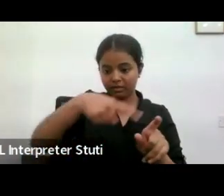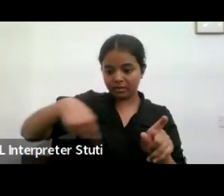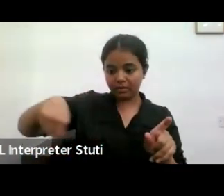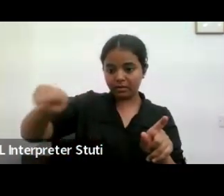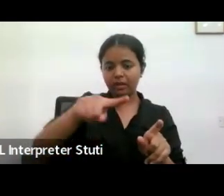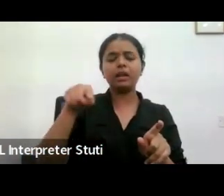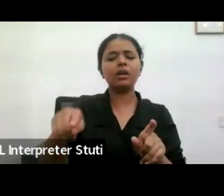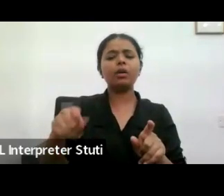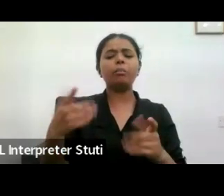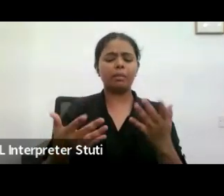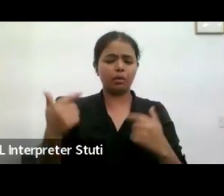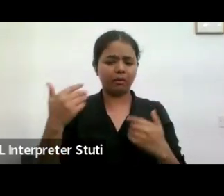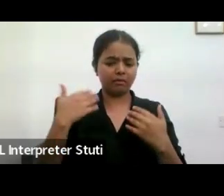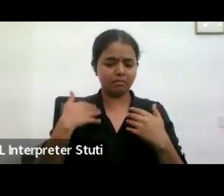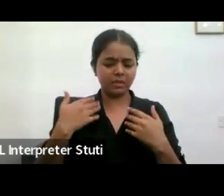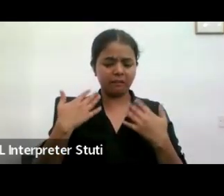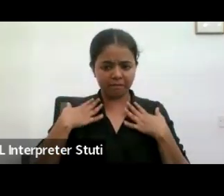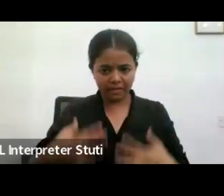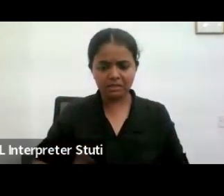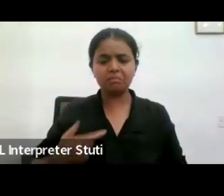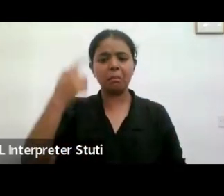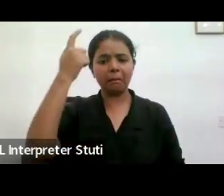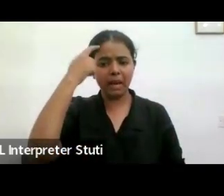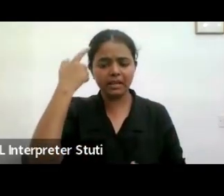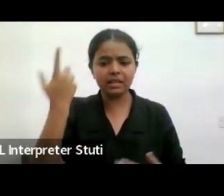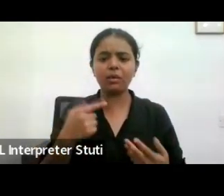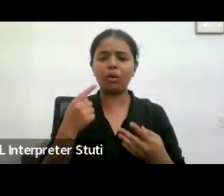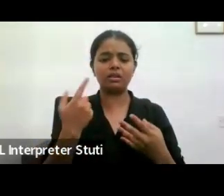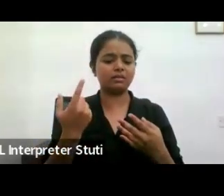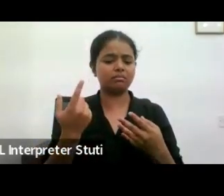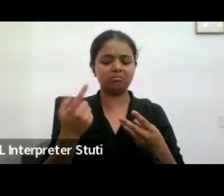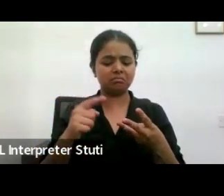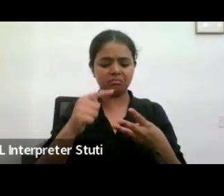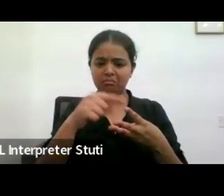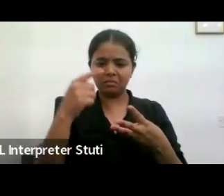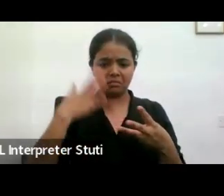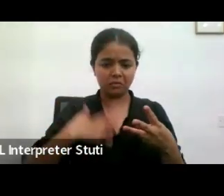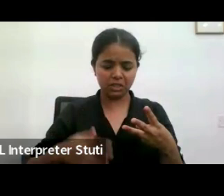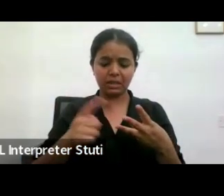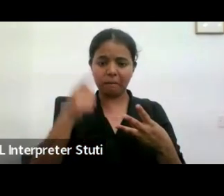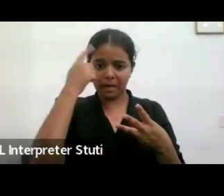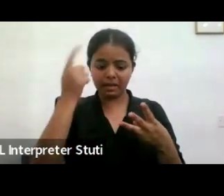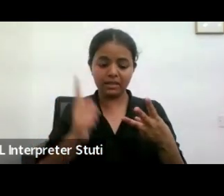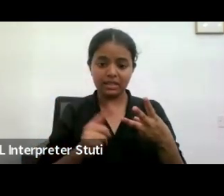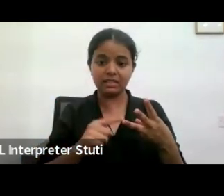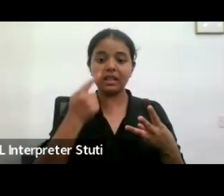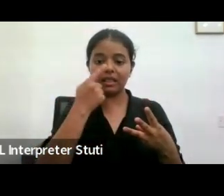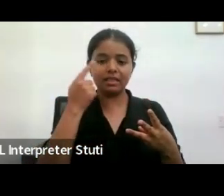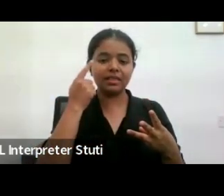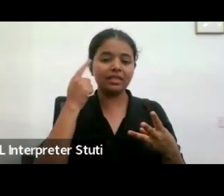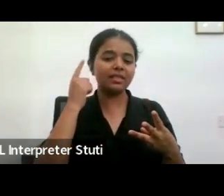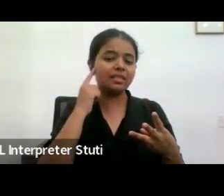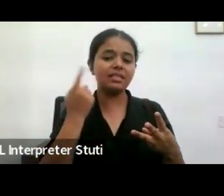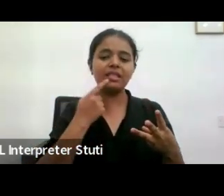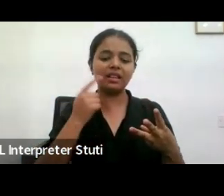physical, mental, intellectual, or sensory impairments, which in interaction with various